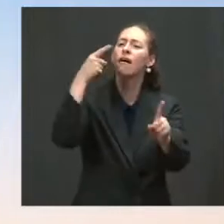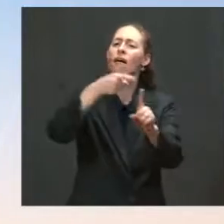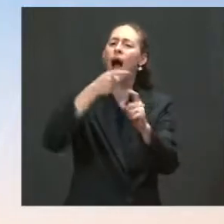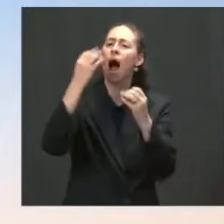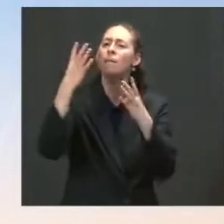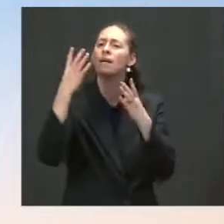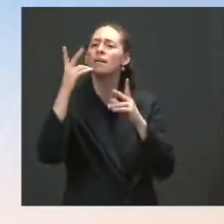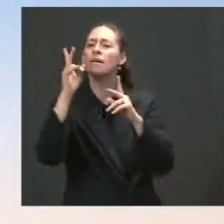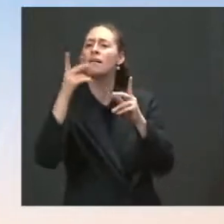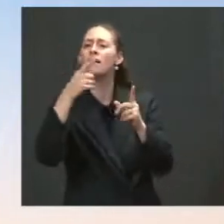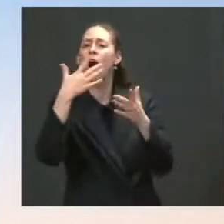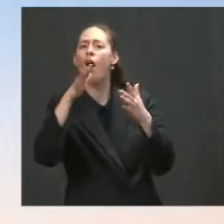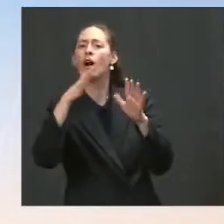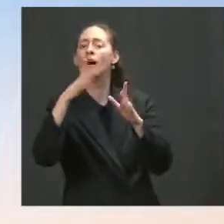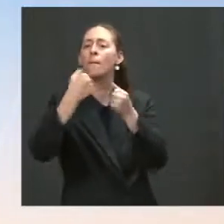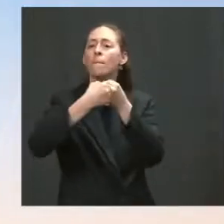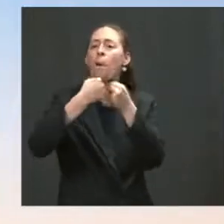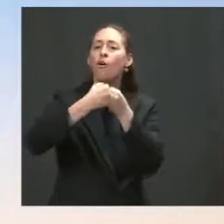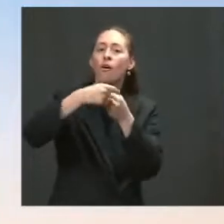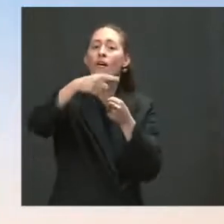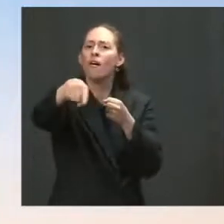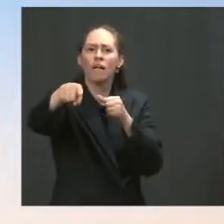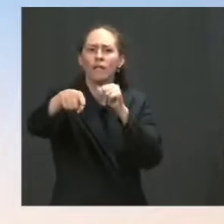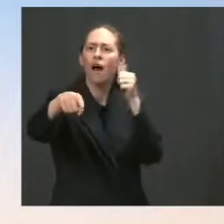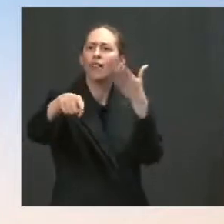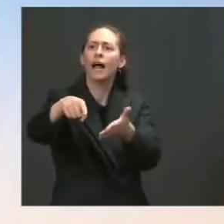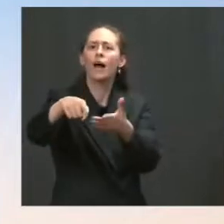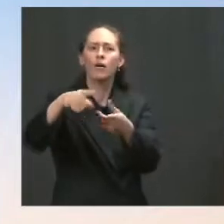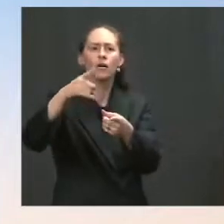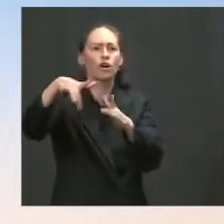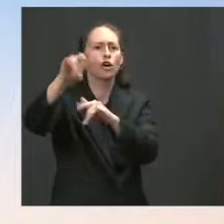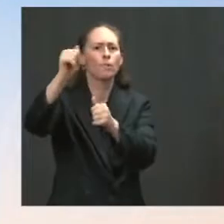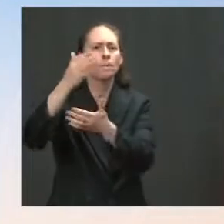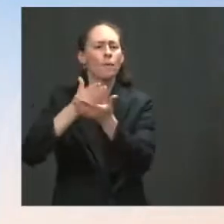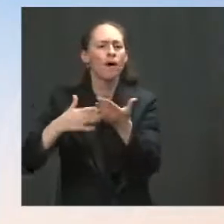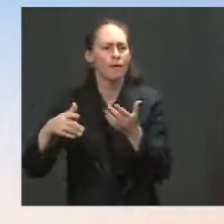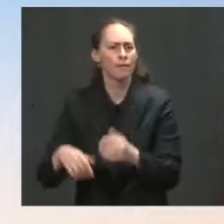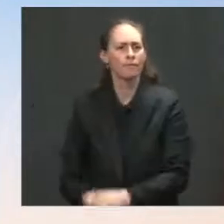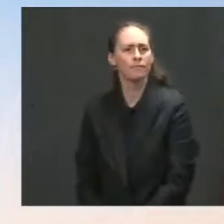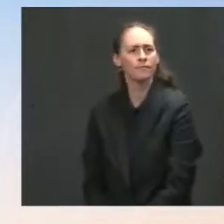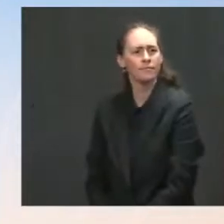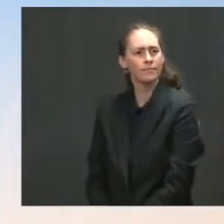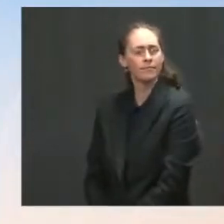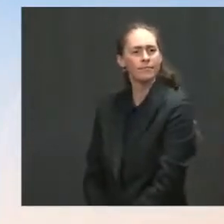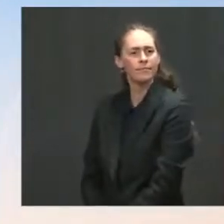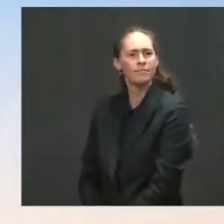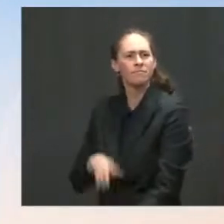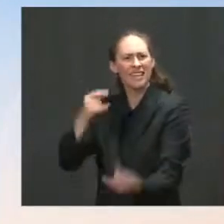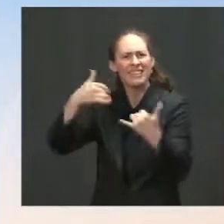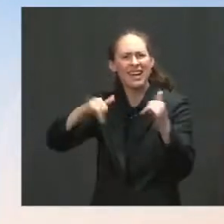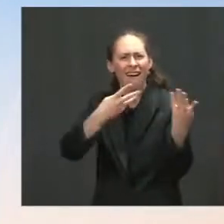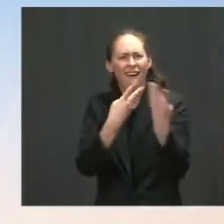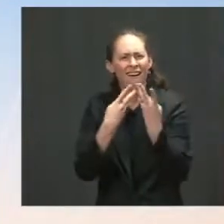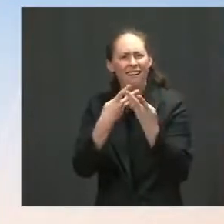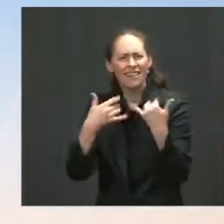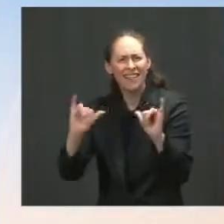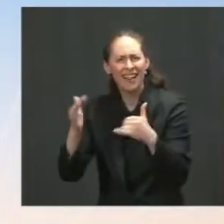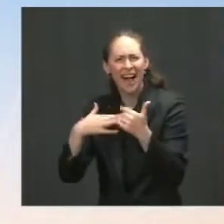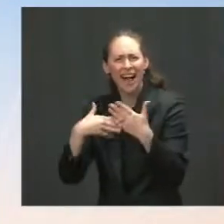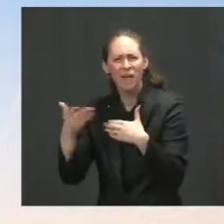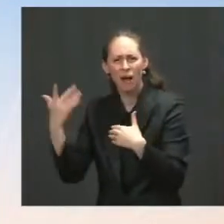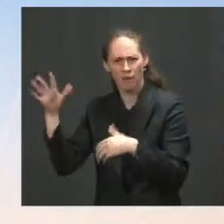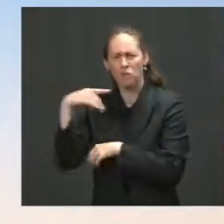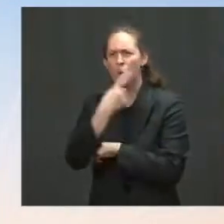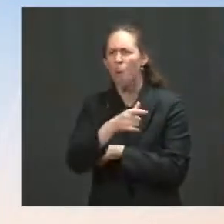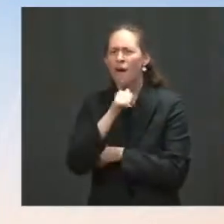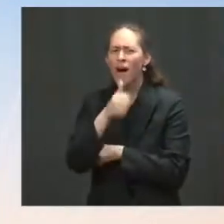almost half of that number. But he's saying don't come, and they're coming. Well, there are a number of factors, as you all know, that are happening in these countries, and we're working